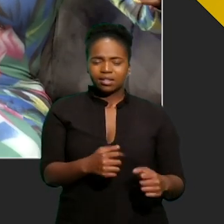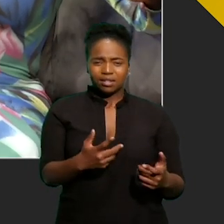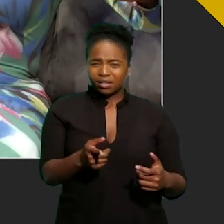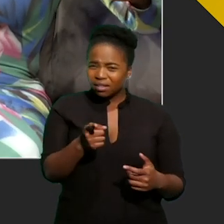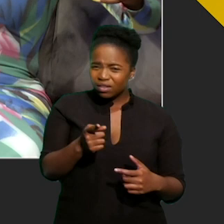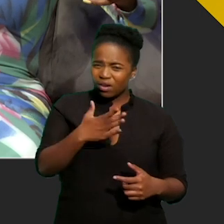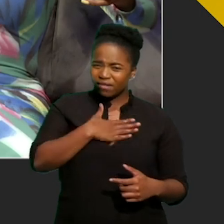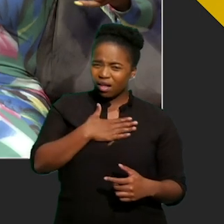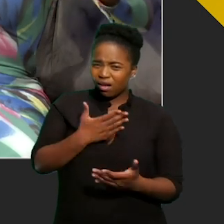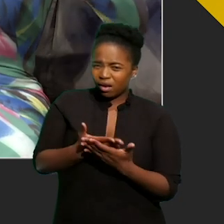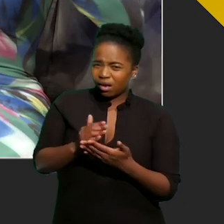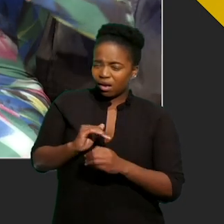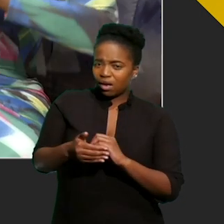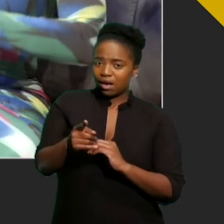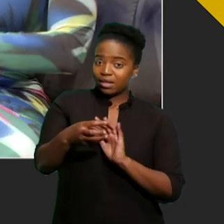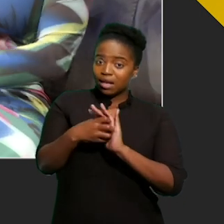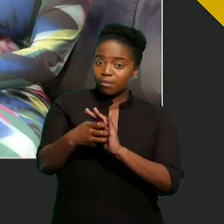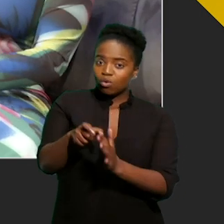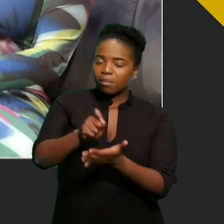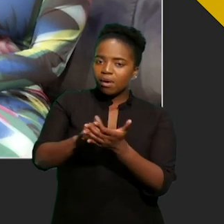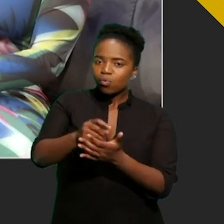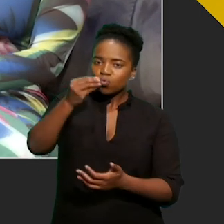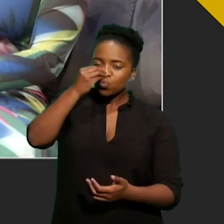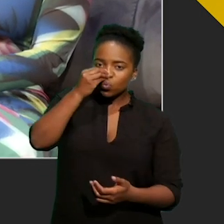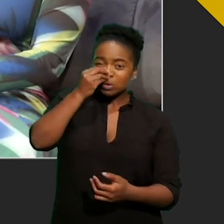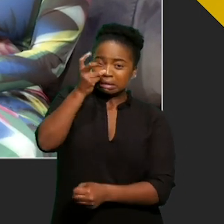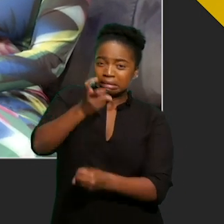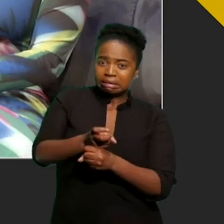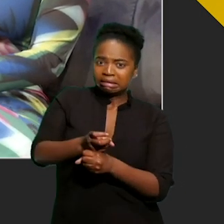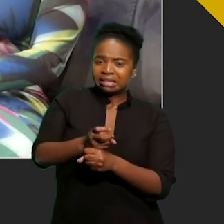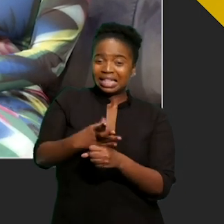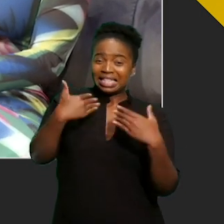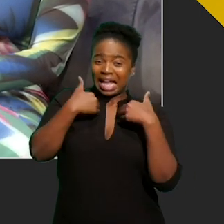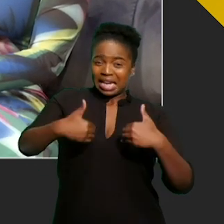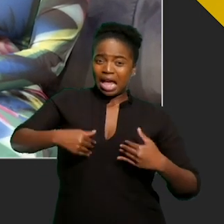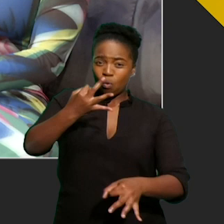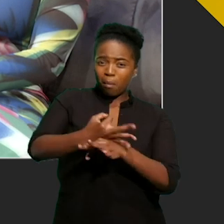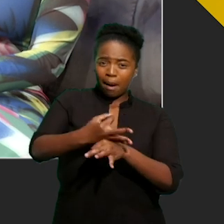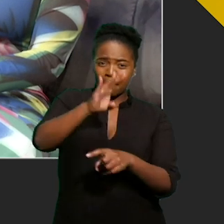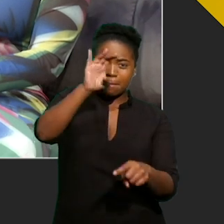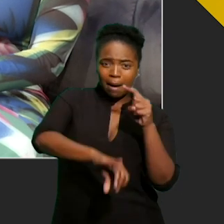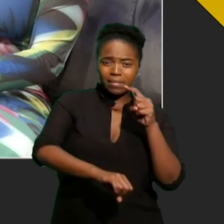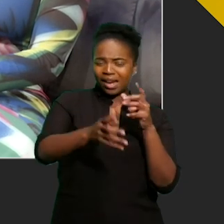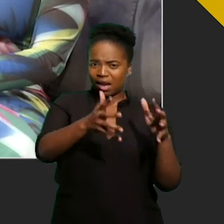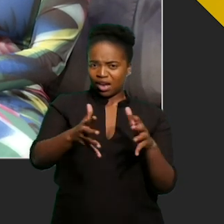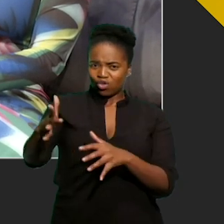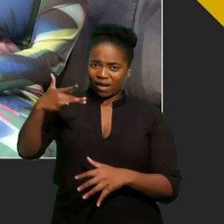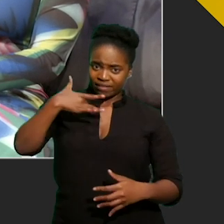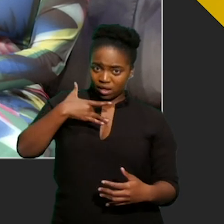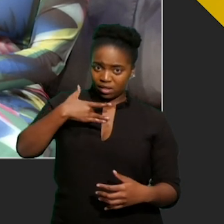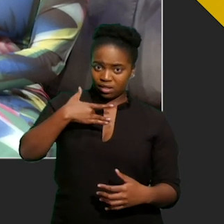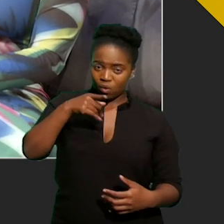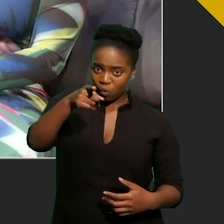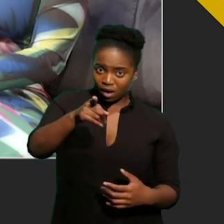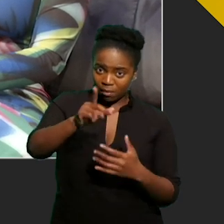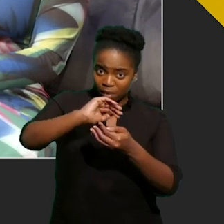do you feel, for example, Joe Muntu Opale Indaba, or you're writing the hottest Sunday, do you feel like if